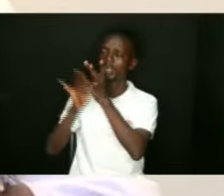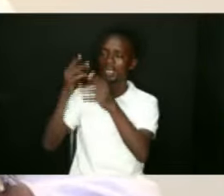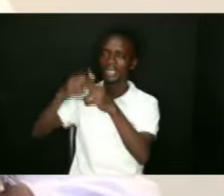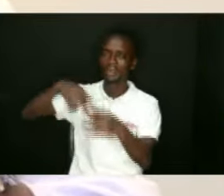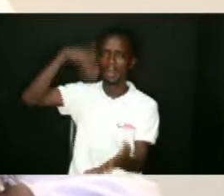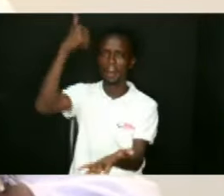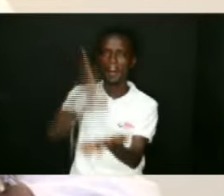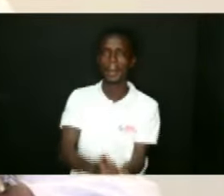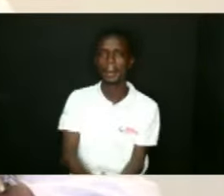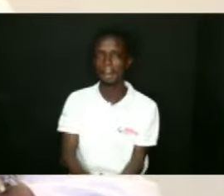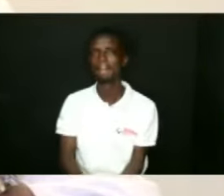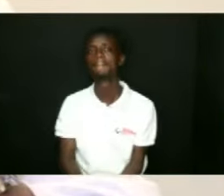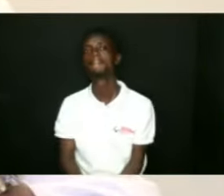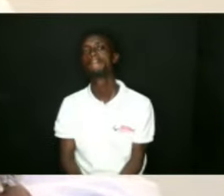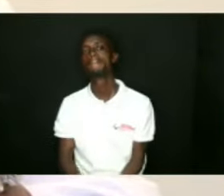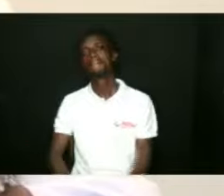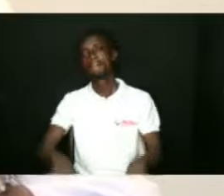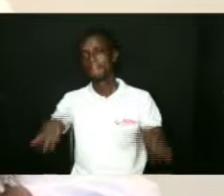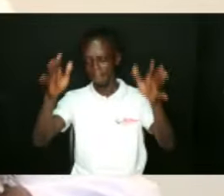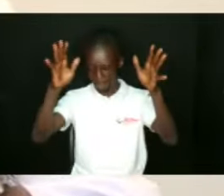Amen.